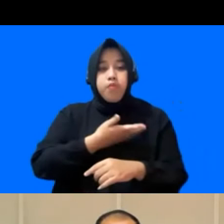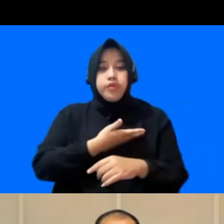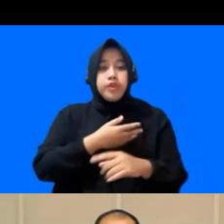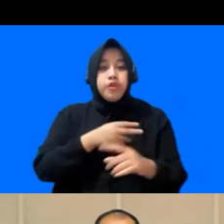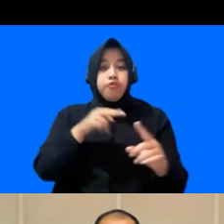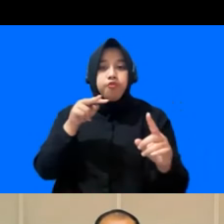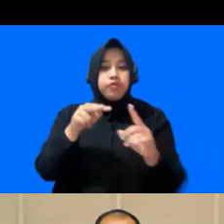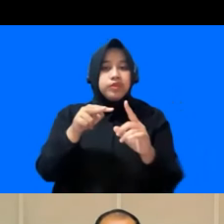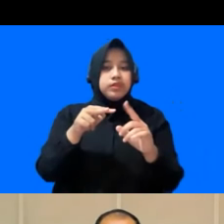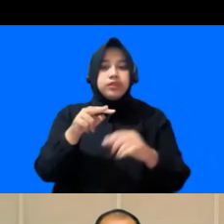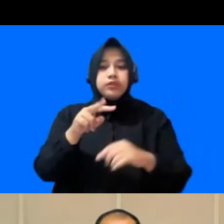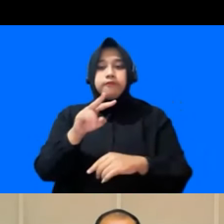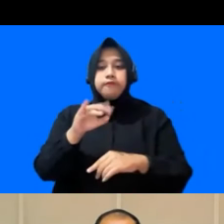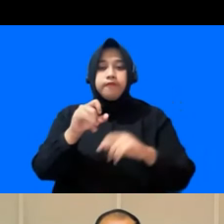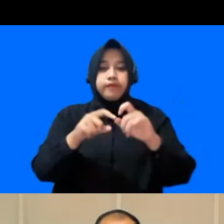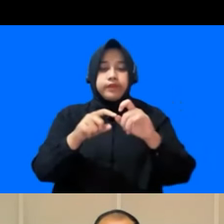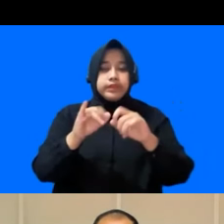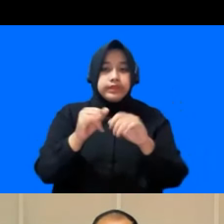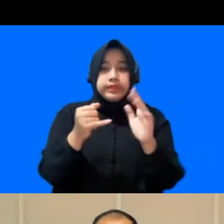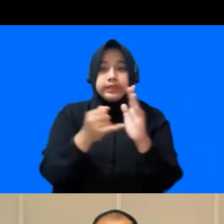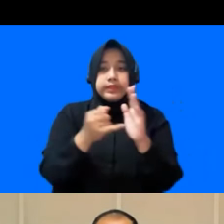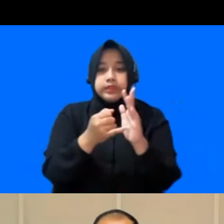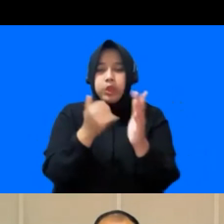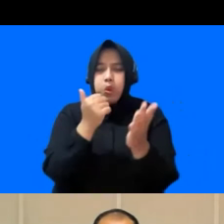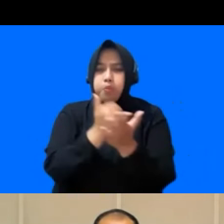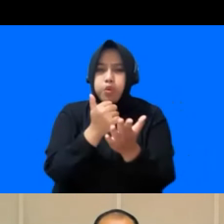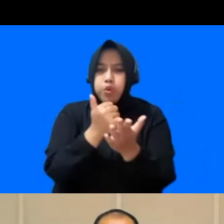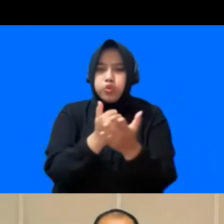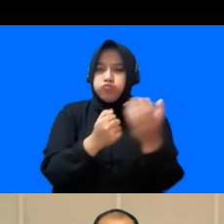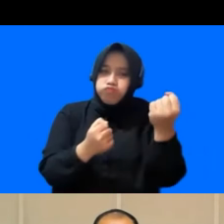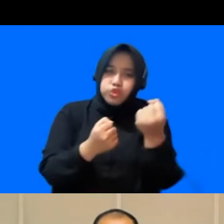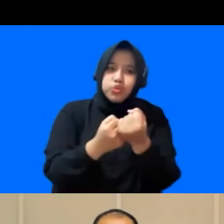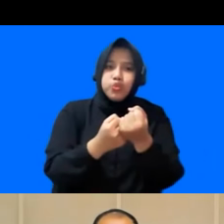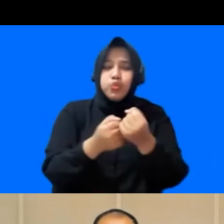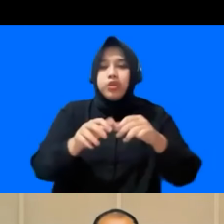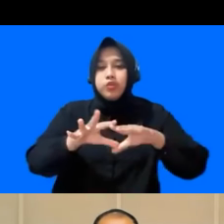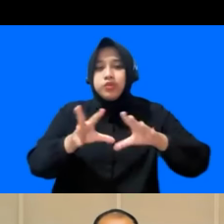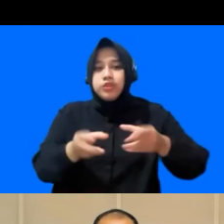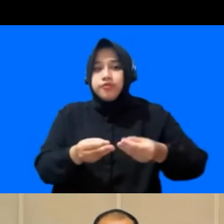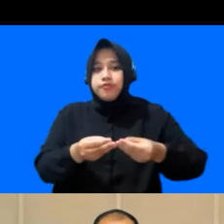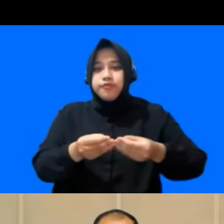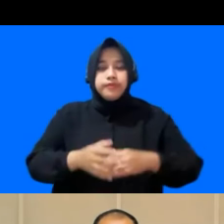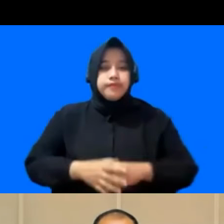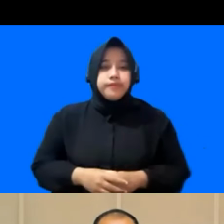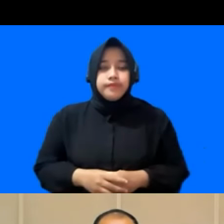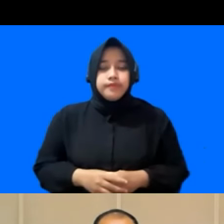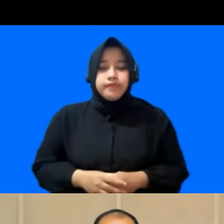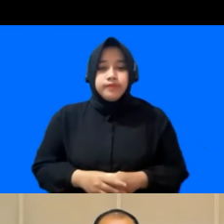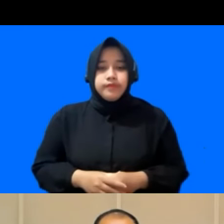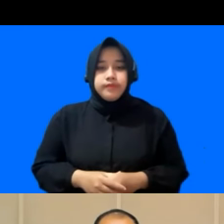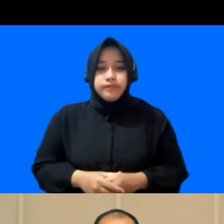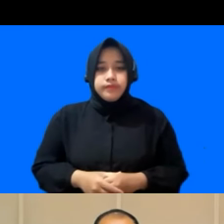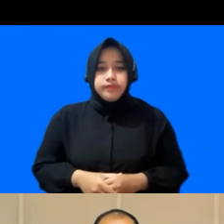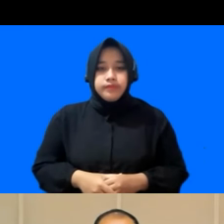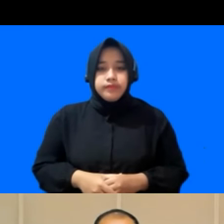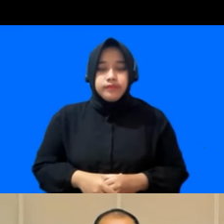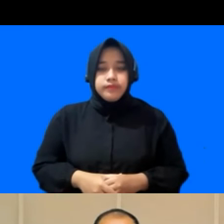is we have a vision. Our vision is a pro-inclusiveness.